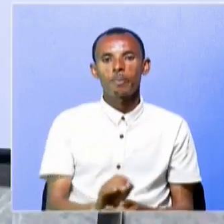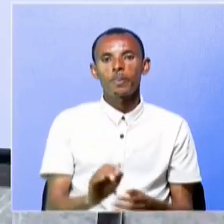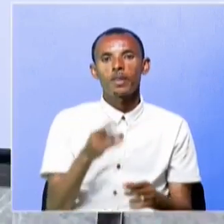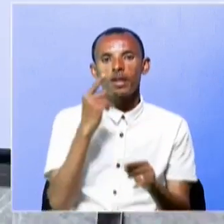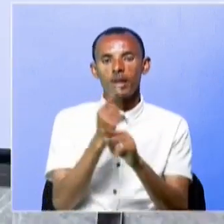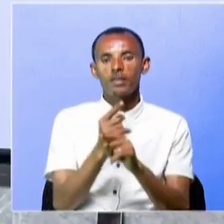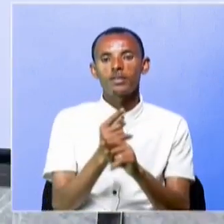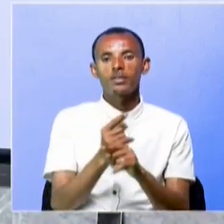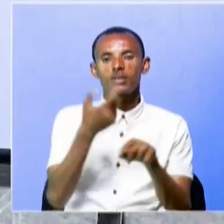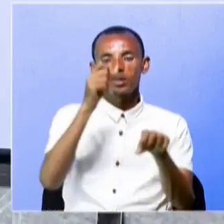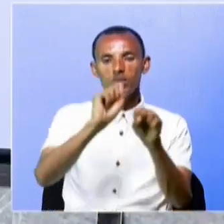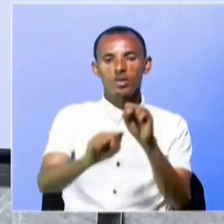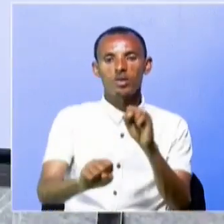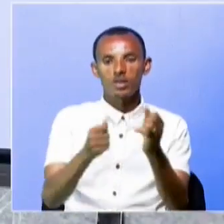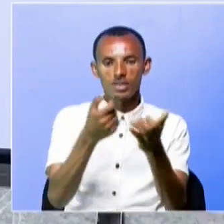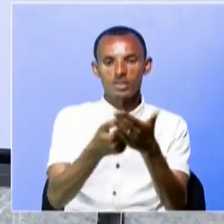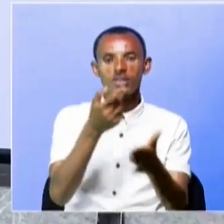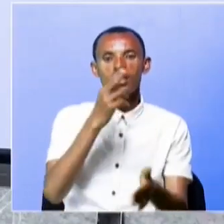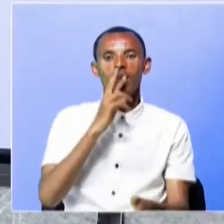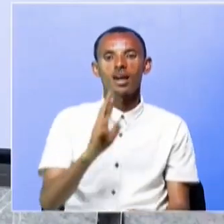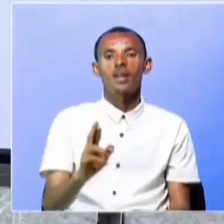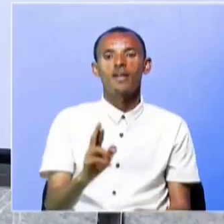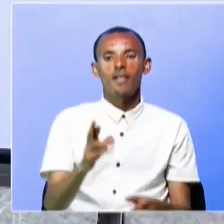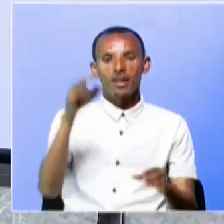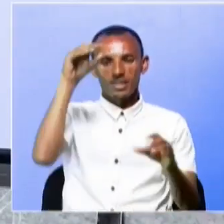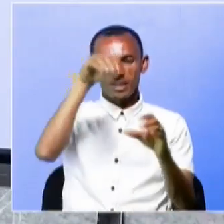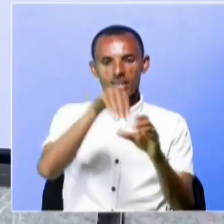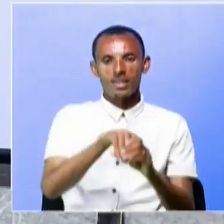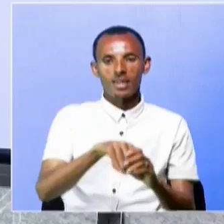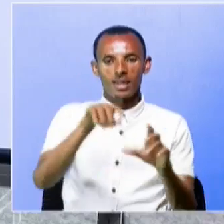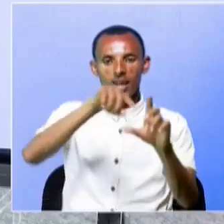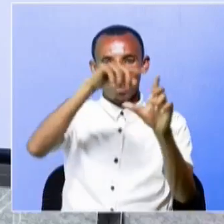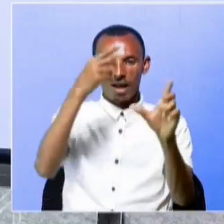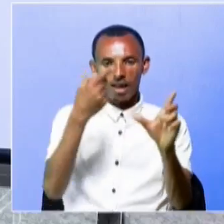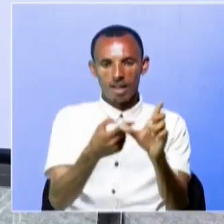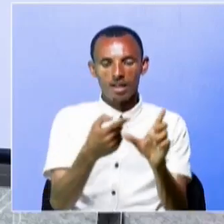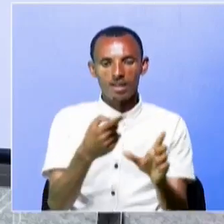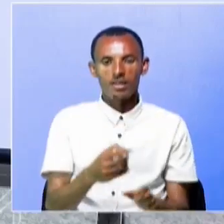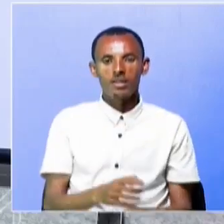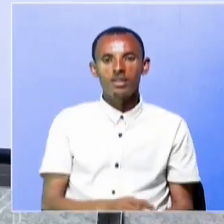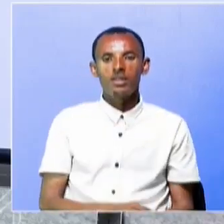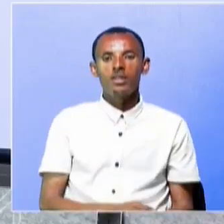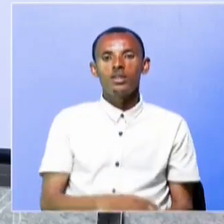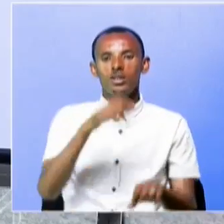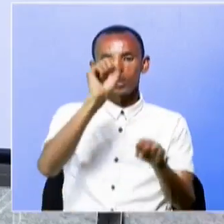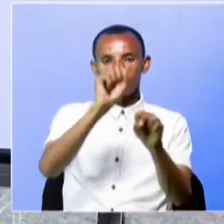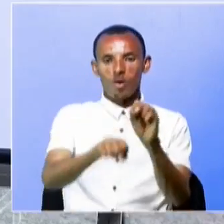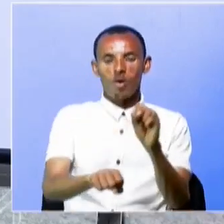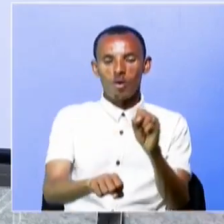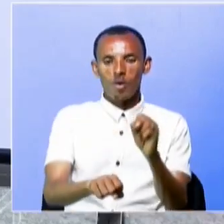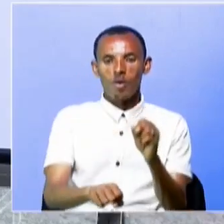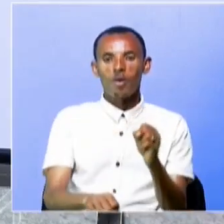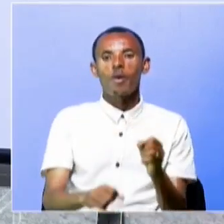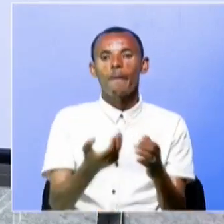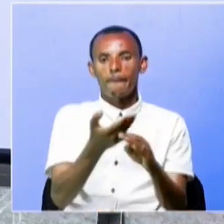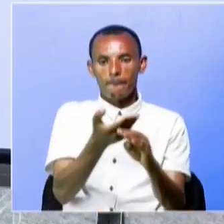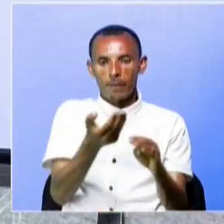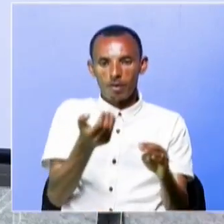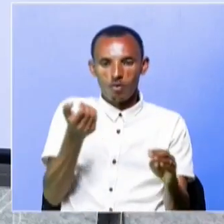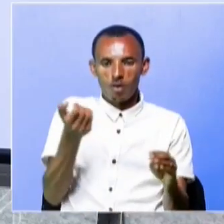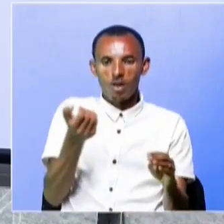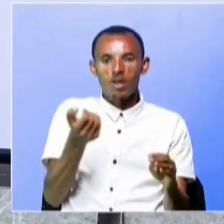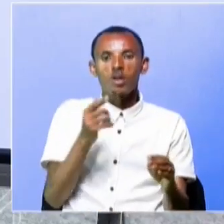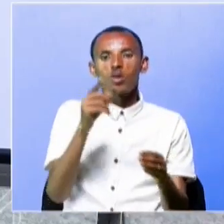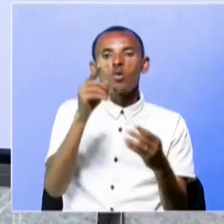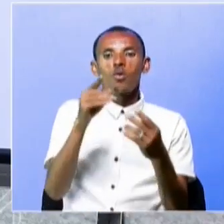right? So these are the interior angles, okay? So before